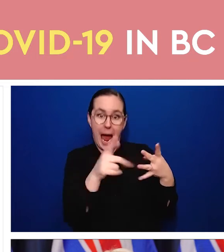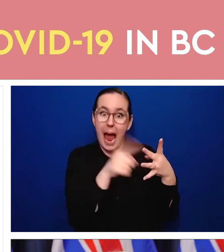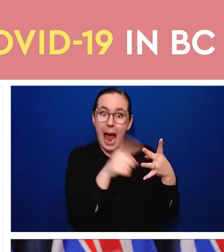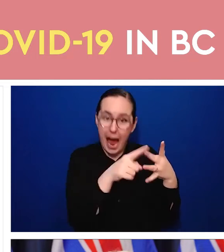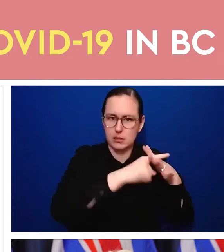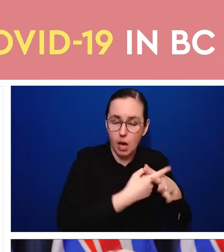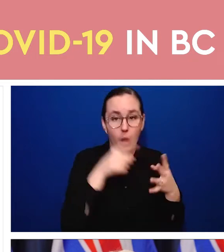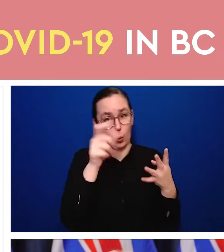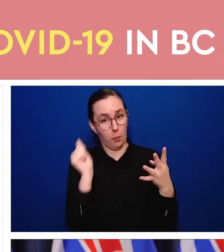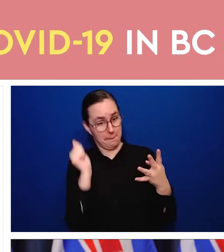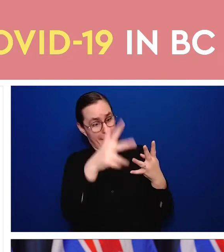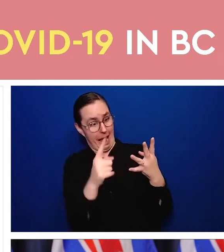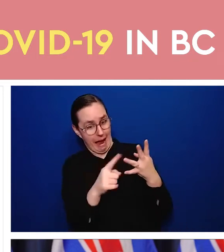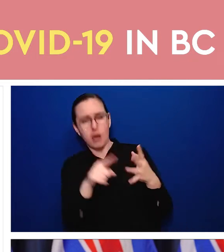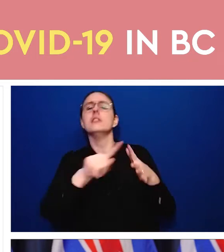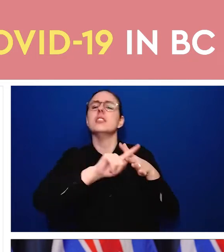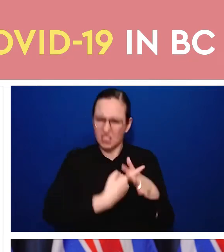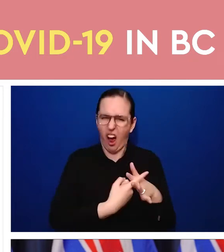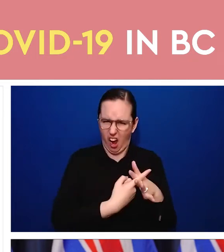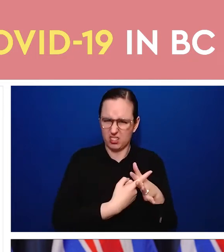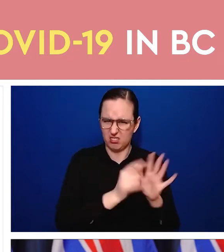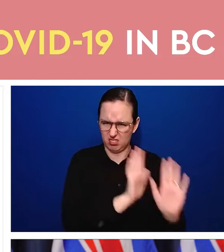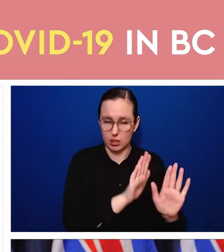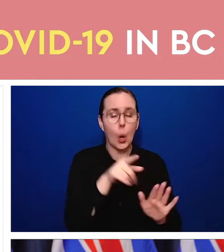is, there'll be a link to that on the website with the order.